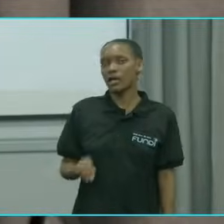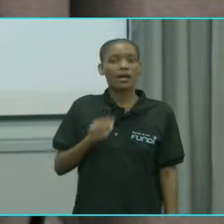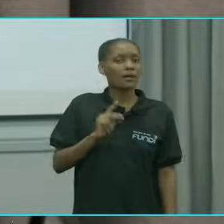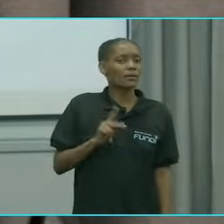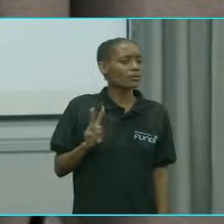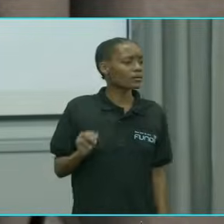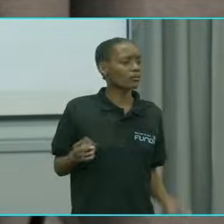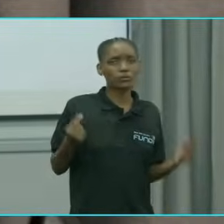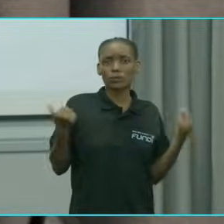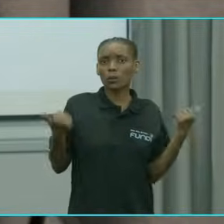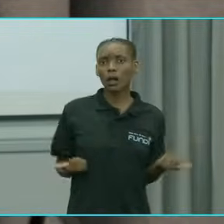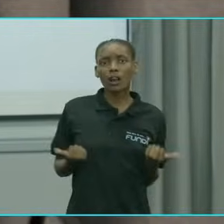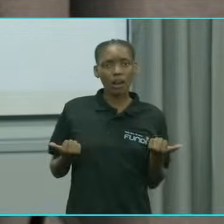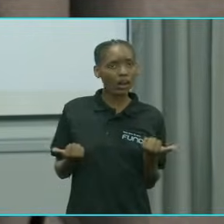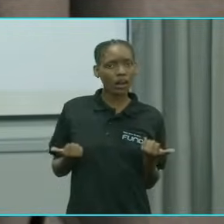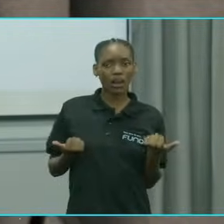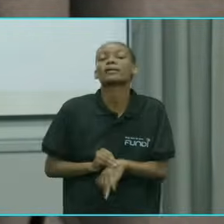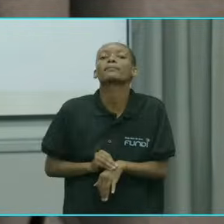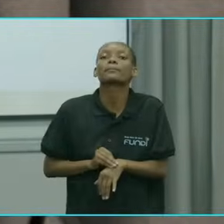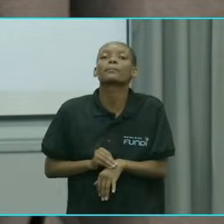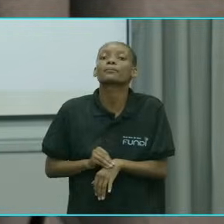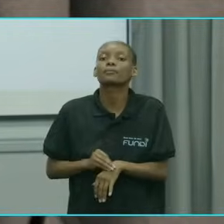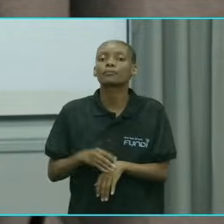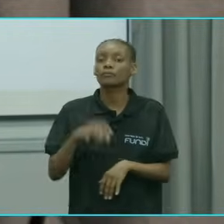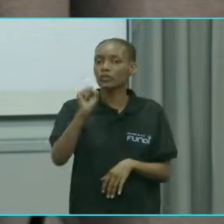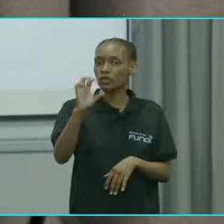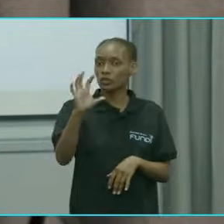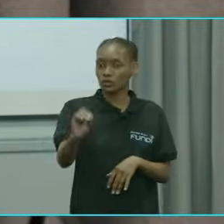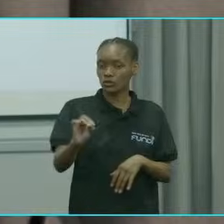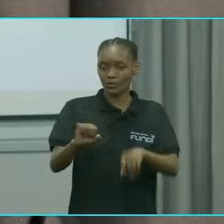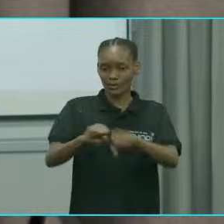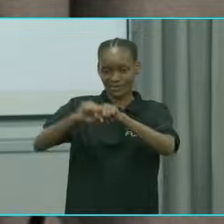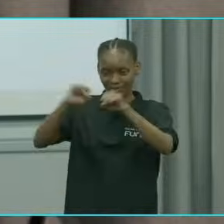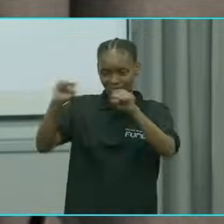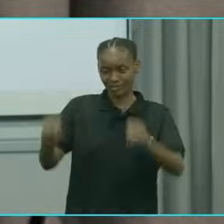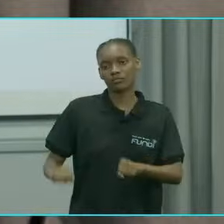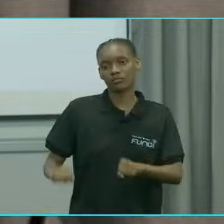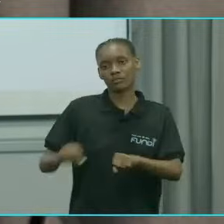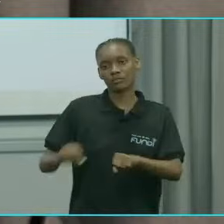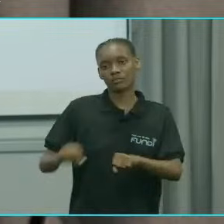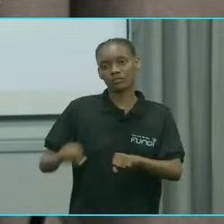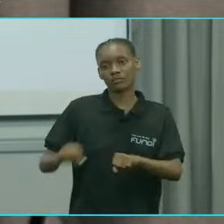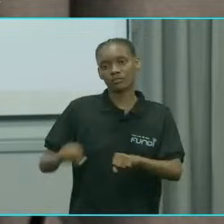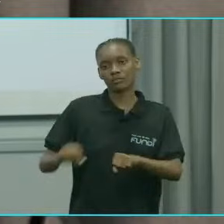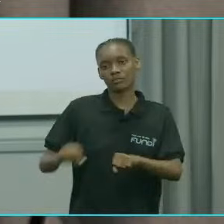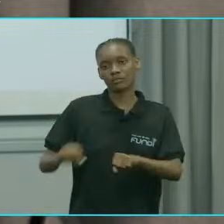how it's implemented at school. So it's systemic issues, all right?